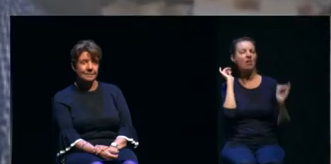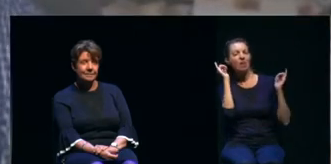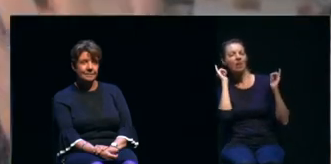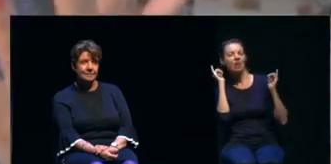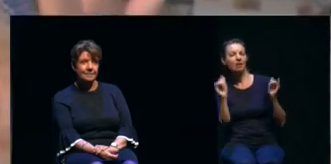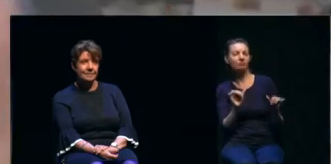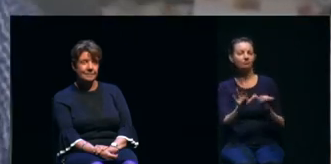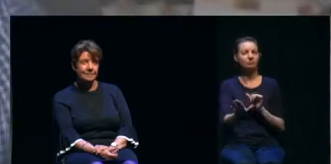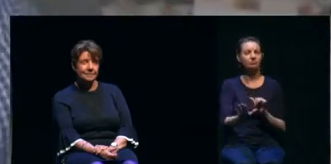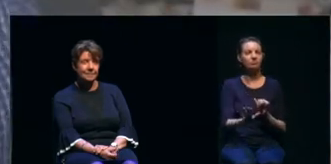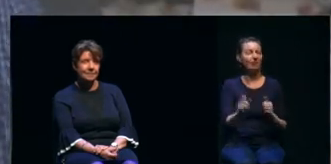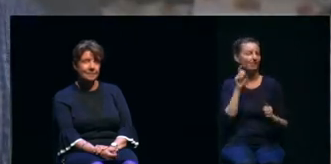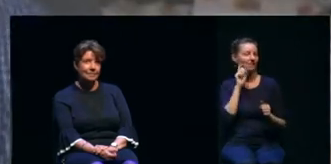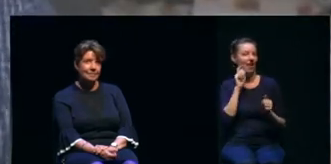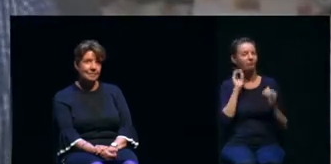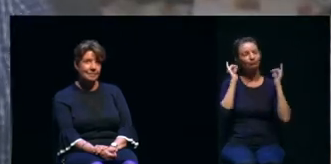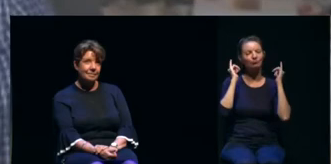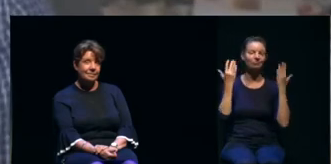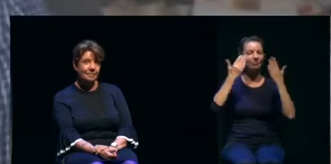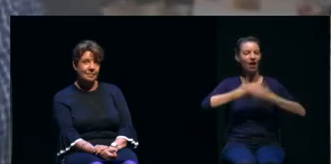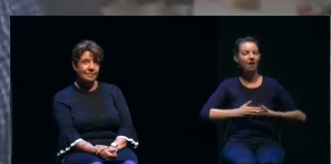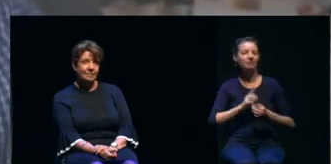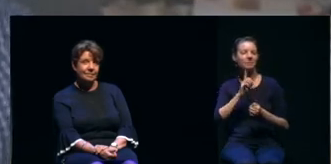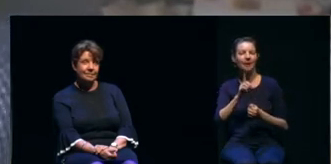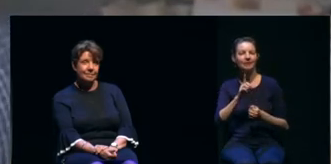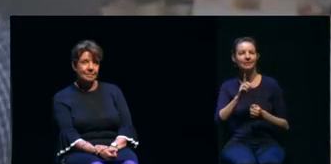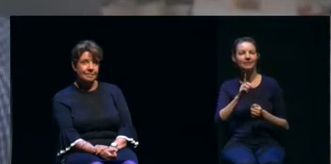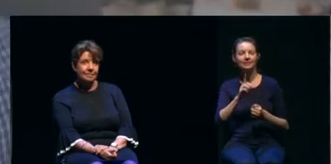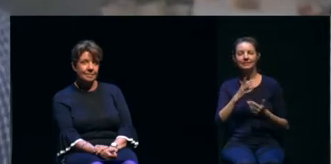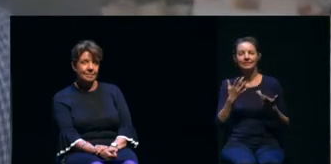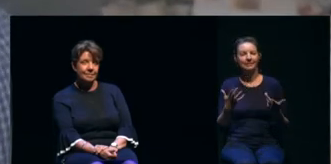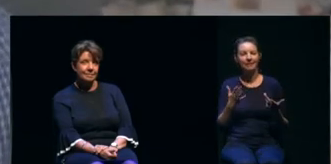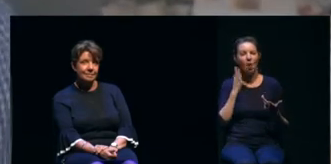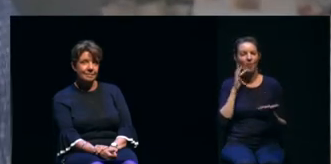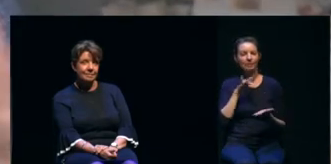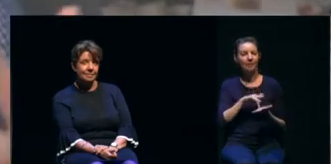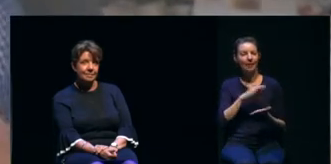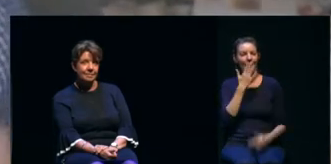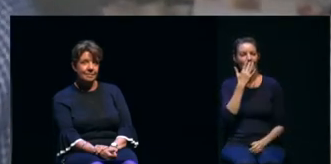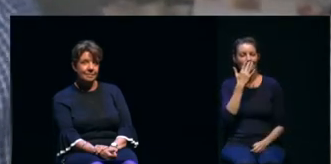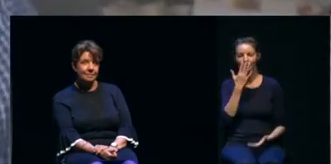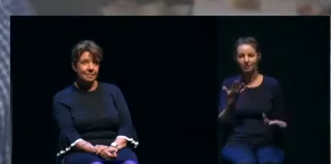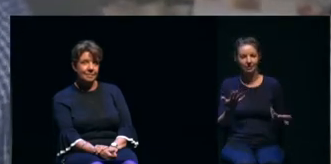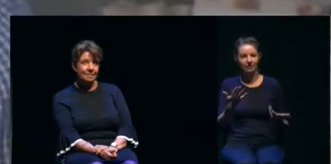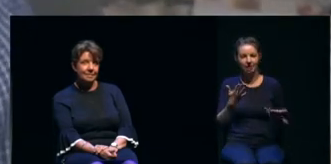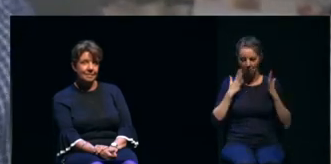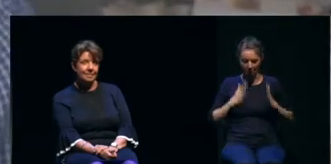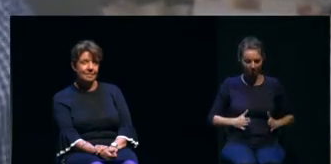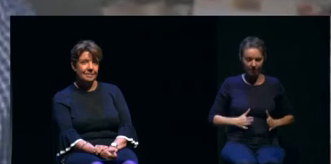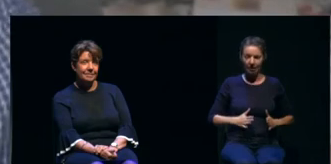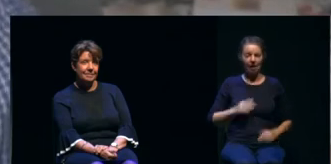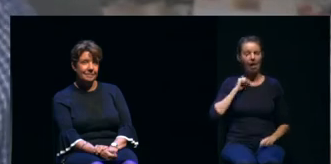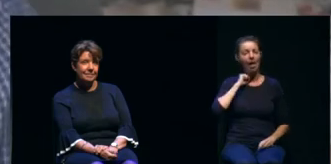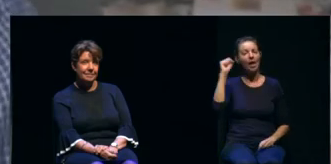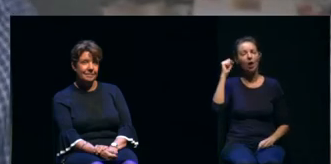brilliant shorthand and it's a fun night out. But, you just ain't got the enzymes when you get to middle age. Like, I just... The hangovers